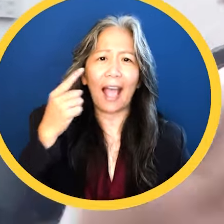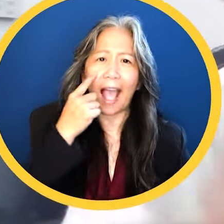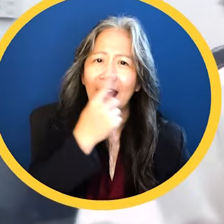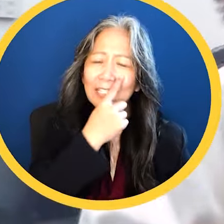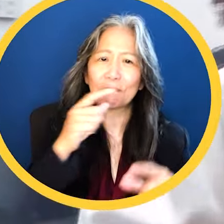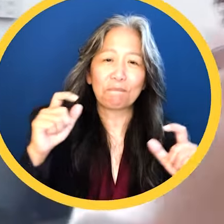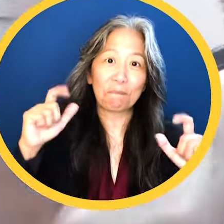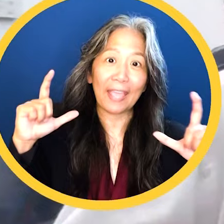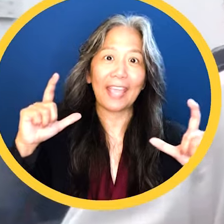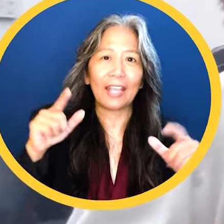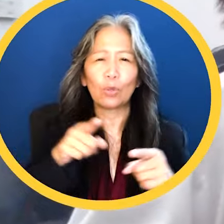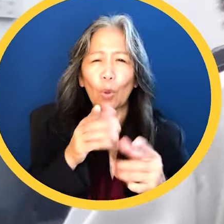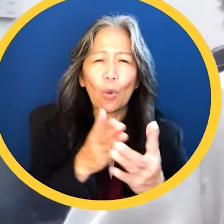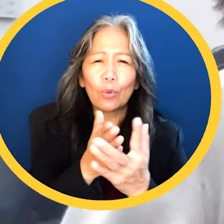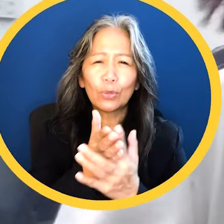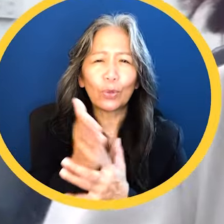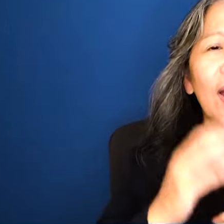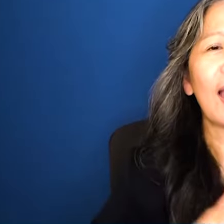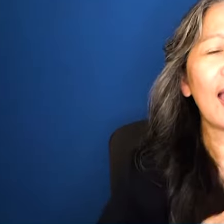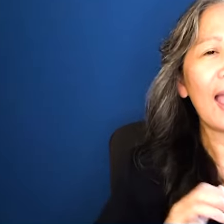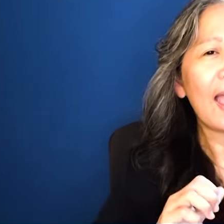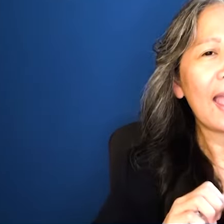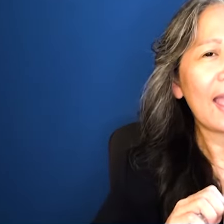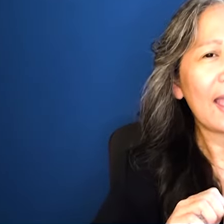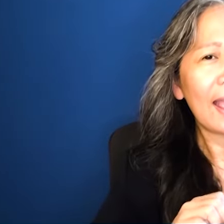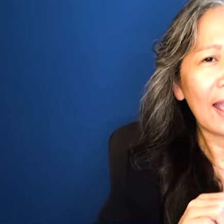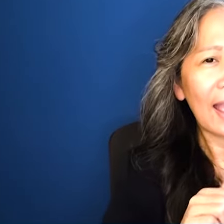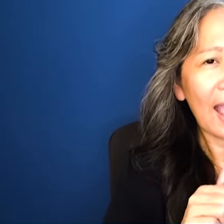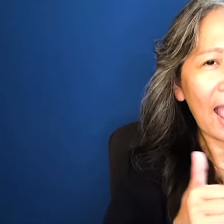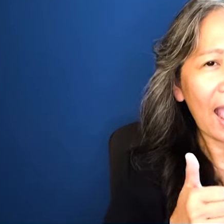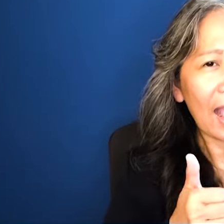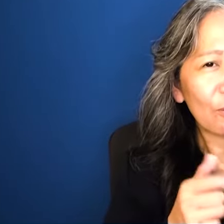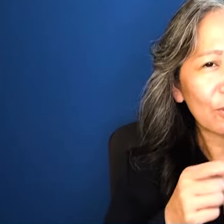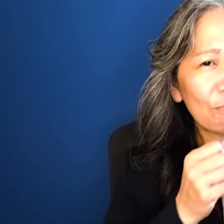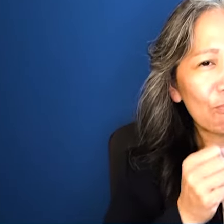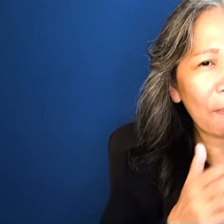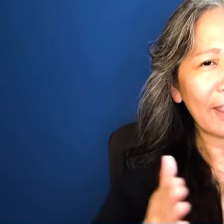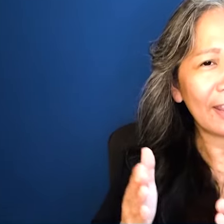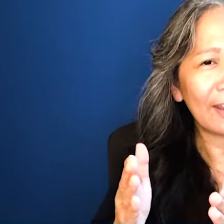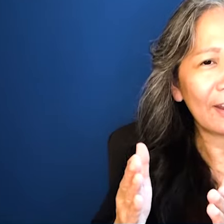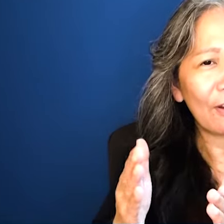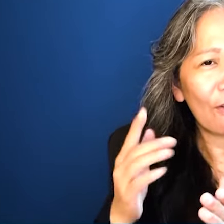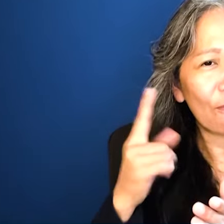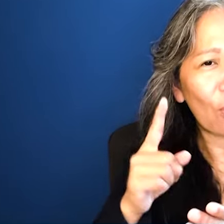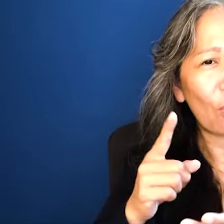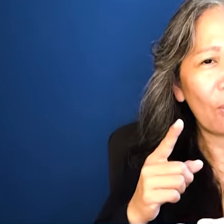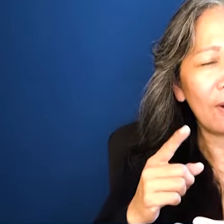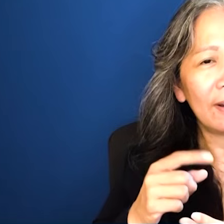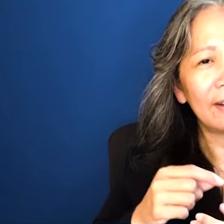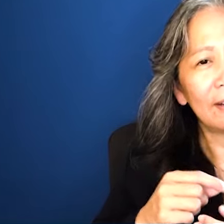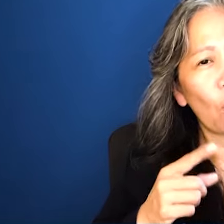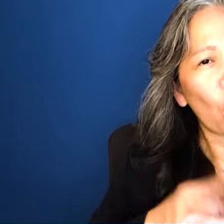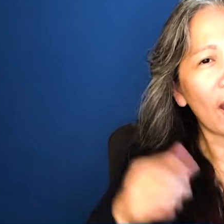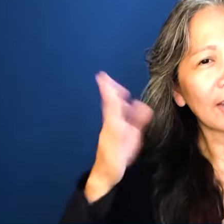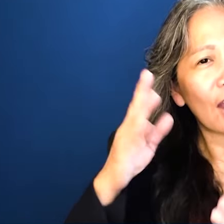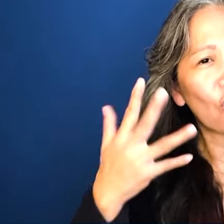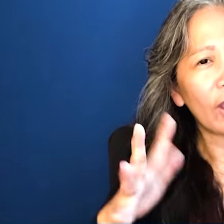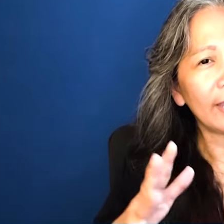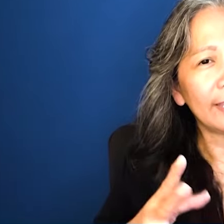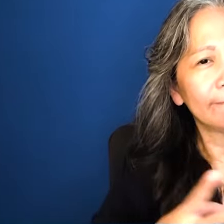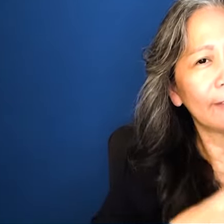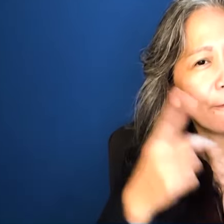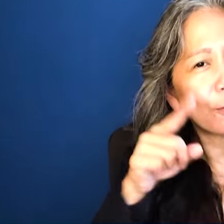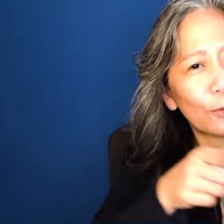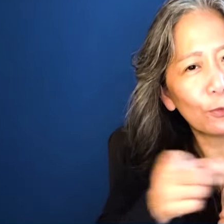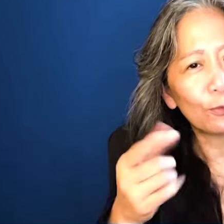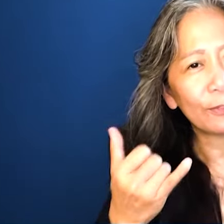eyes are big, when you look at everything you've been through, how was it a preparation for what God